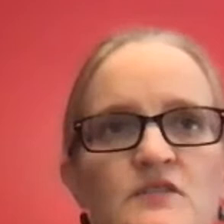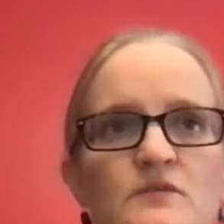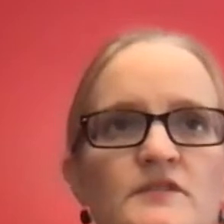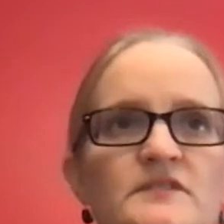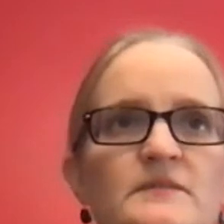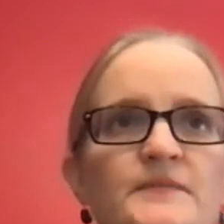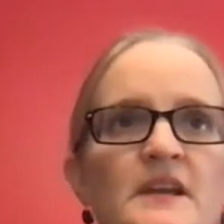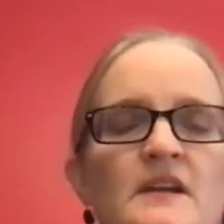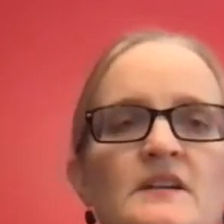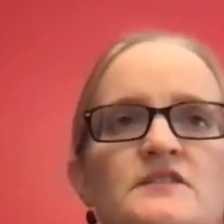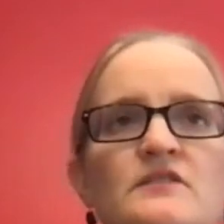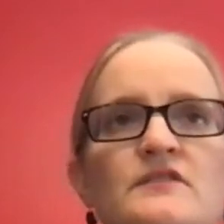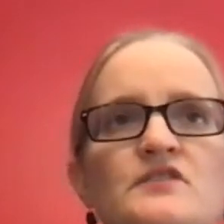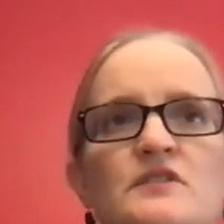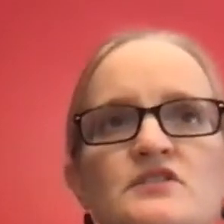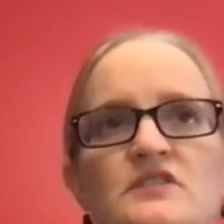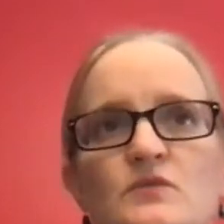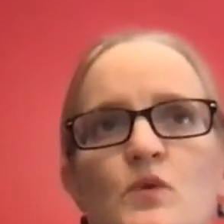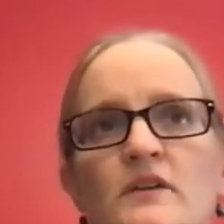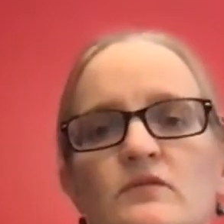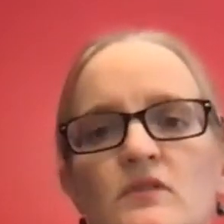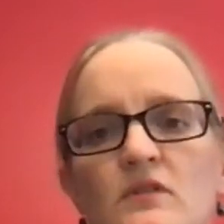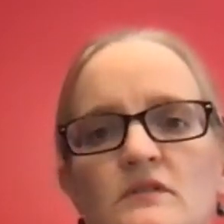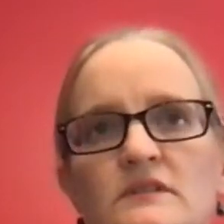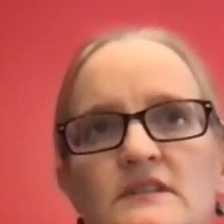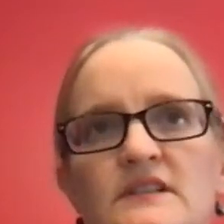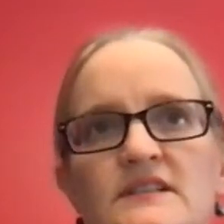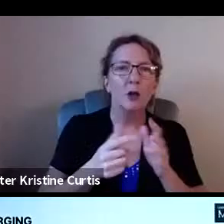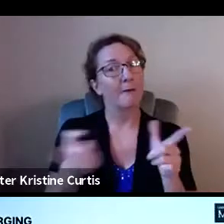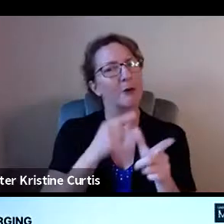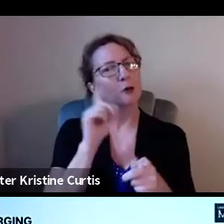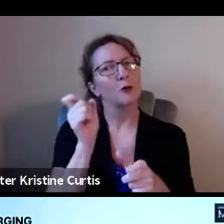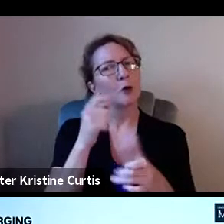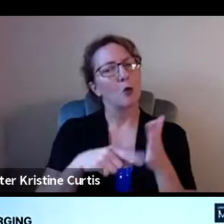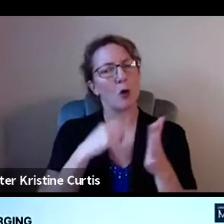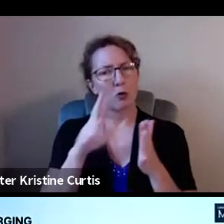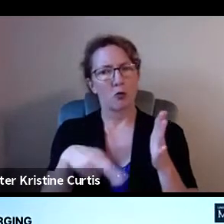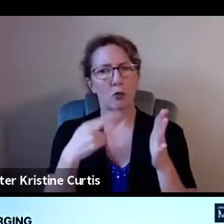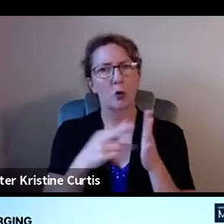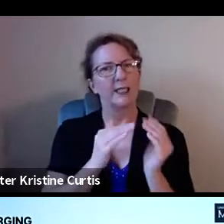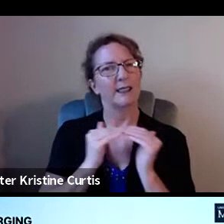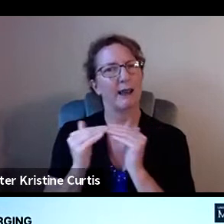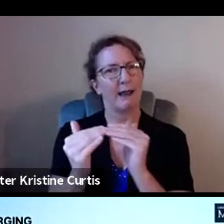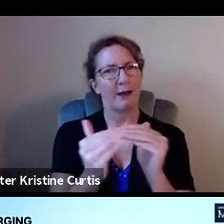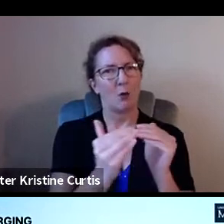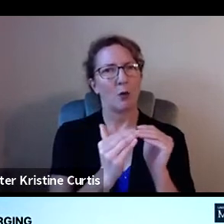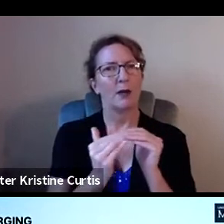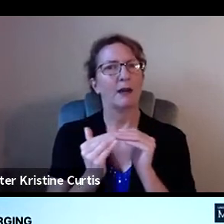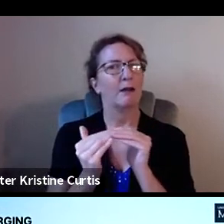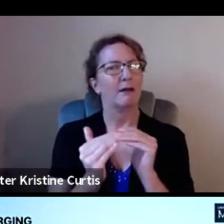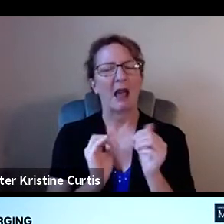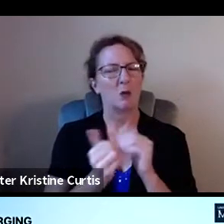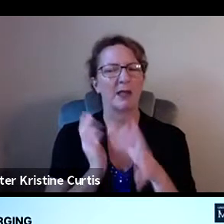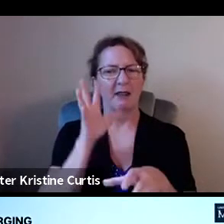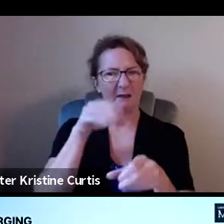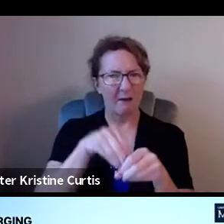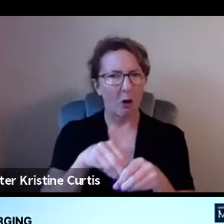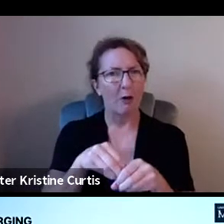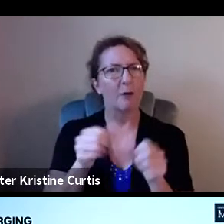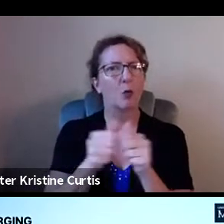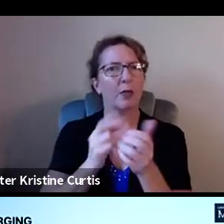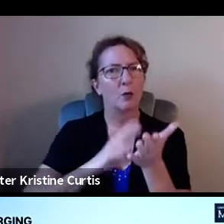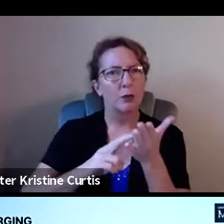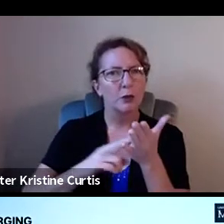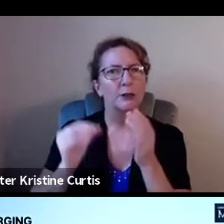on individuals. So the first question is, what role does equity play in your research and teaching? And how do you